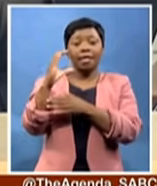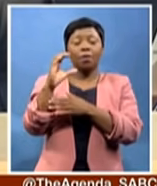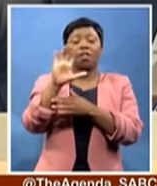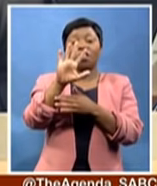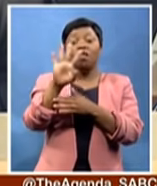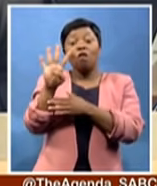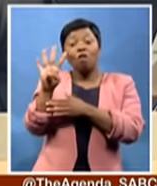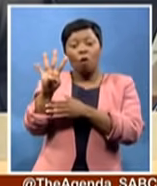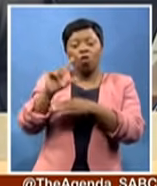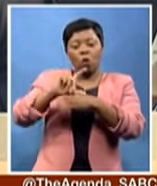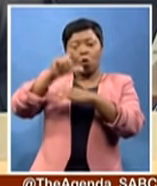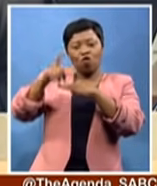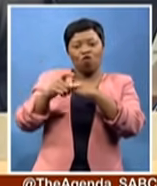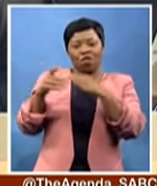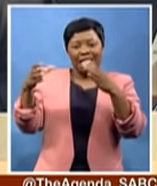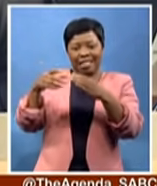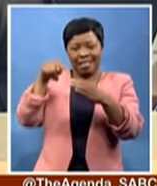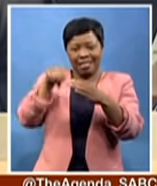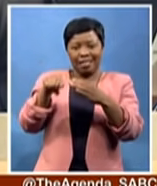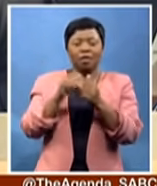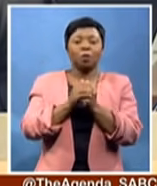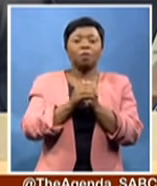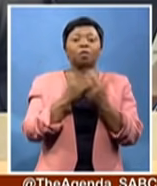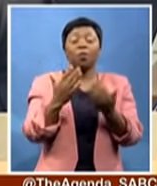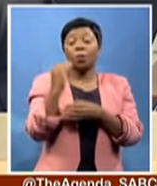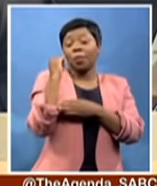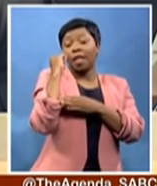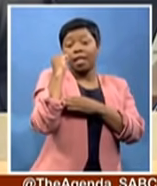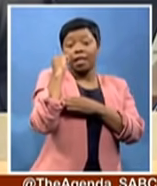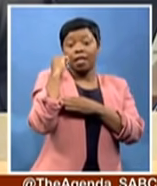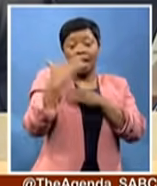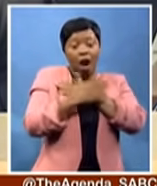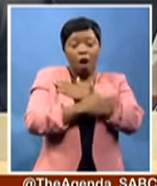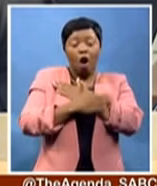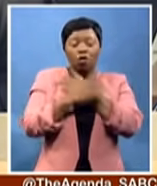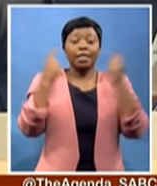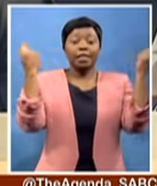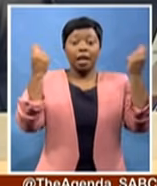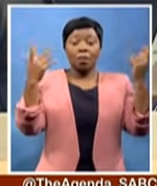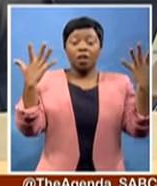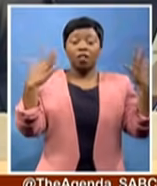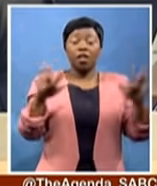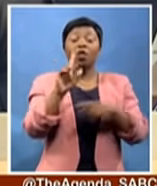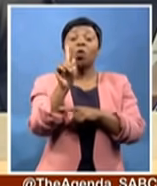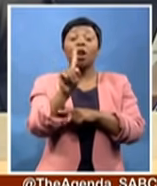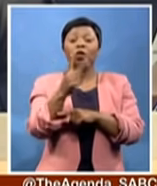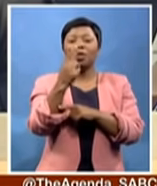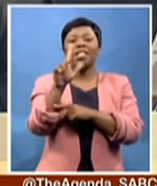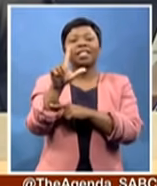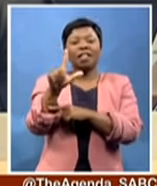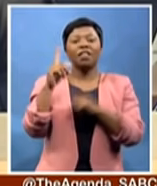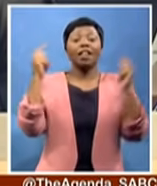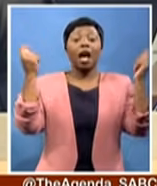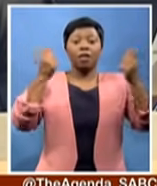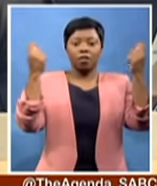Yesterday, our country celebrated the 27th anniversary of the advent of democracy. On that day,